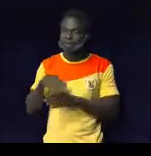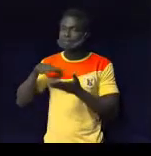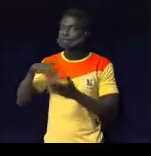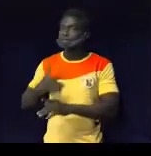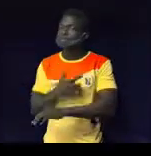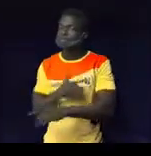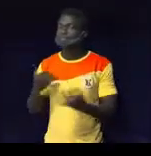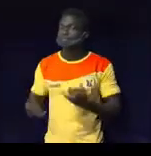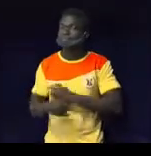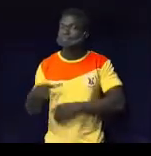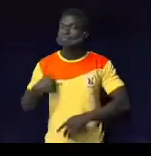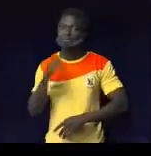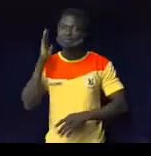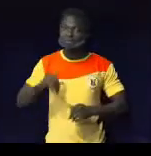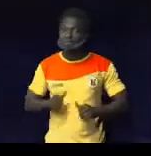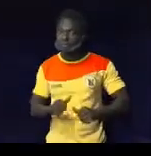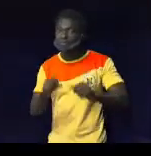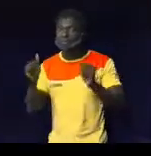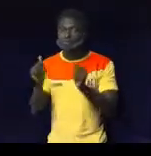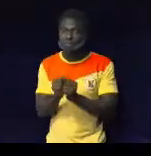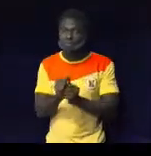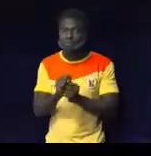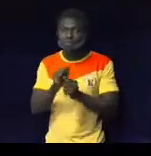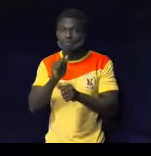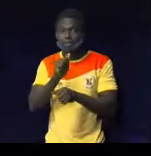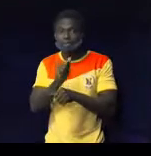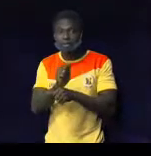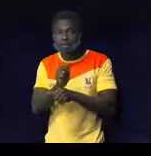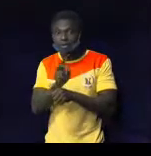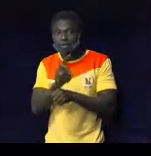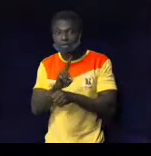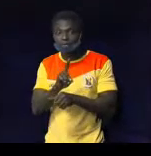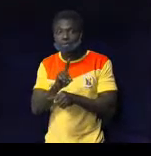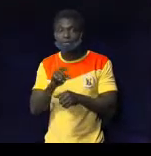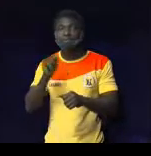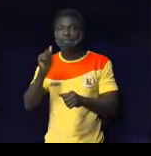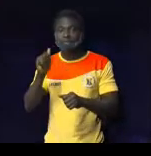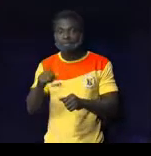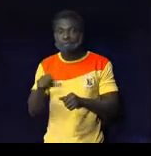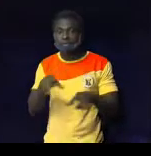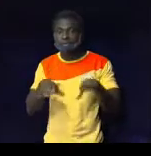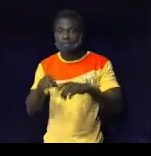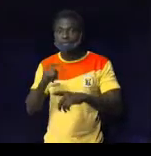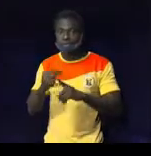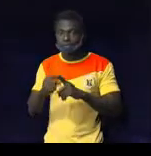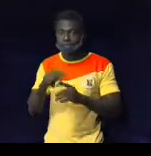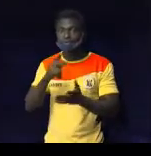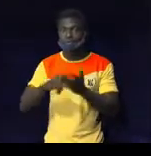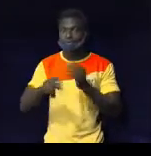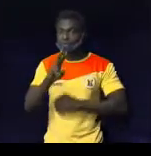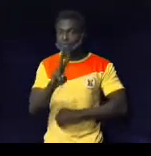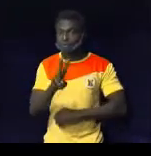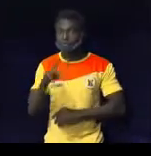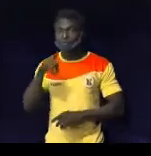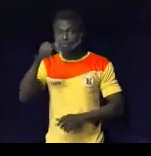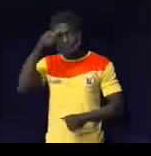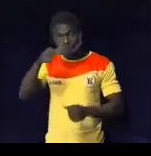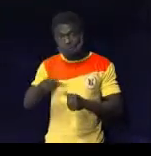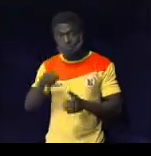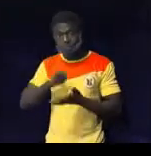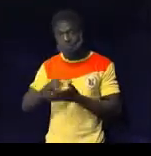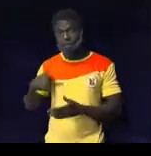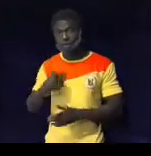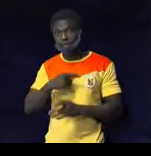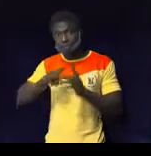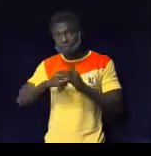This lesson today, we will continue with adverbs. Yes, adverbs part 2. You